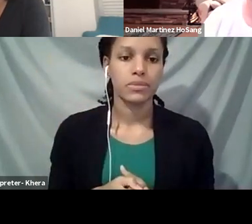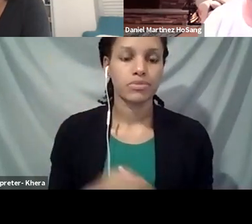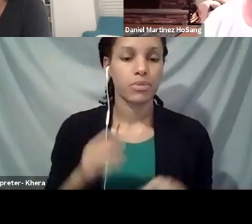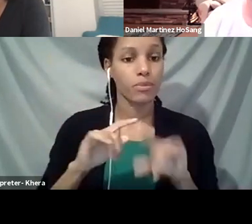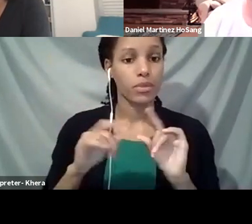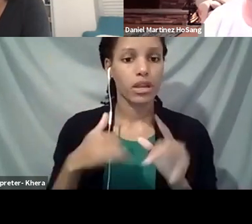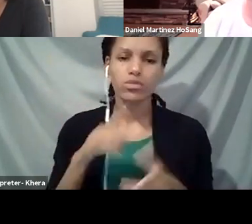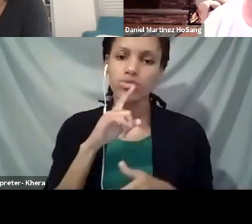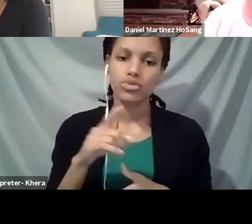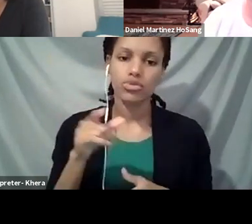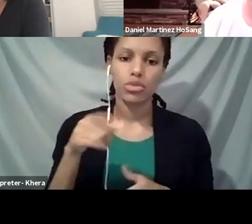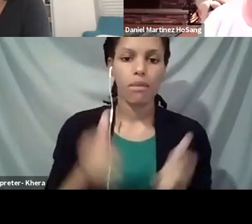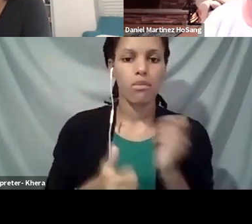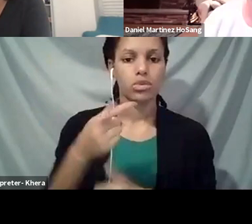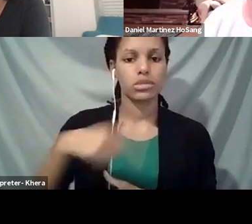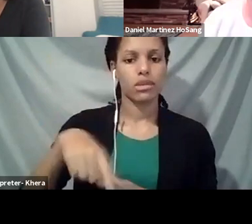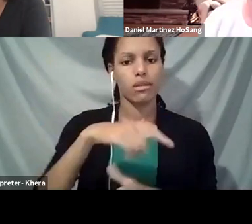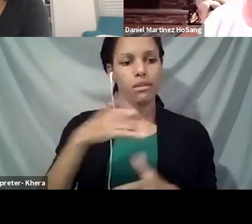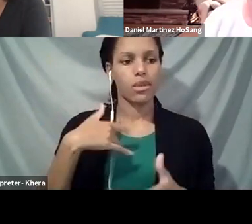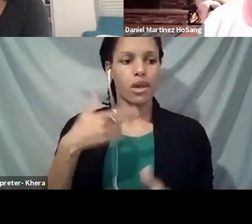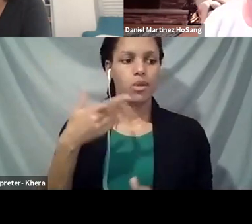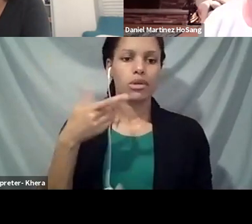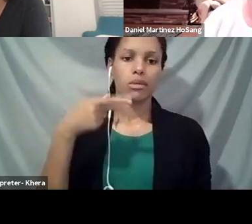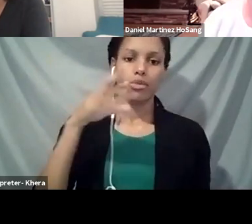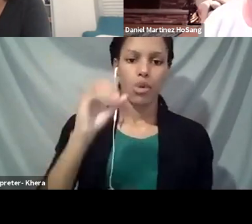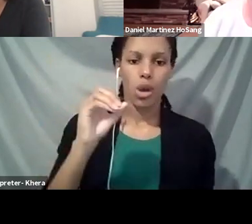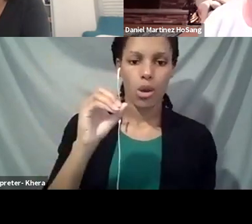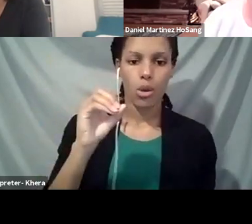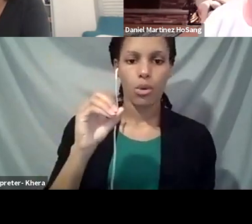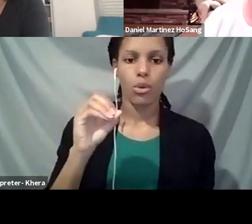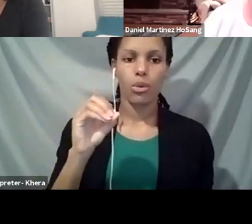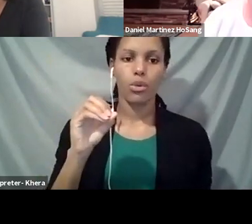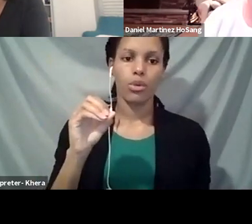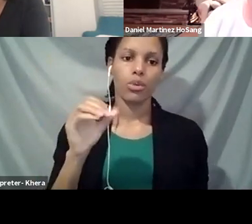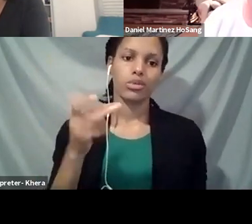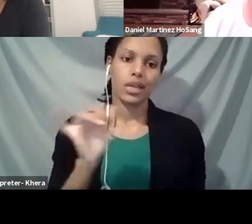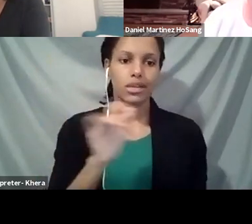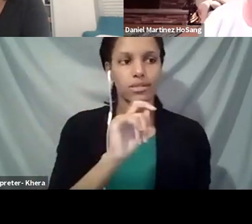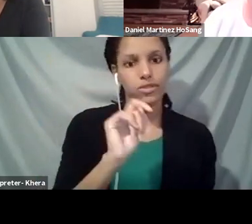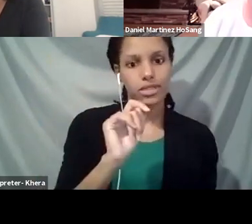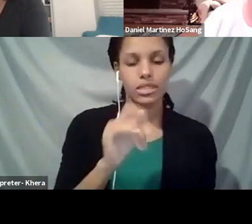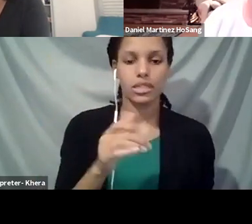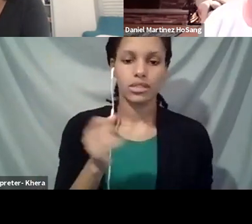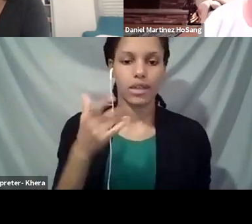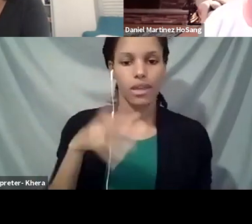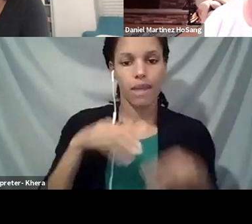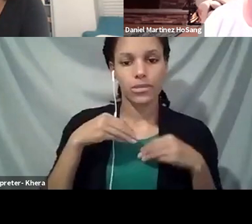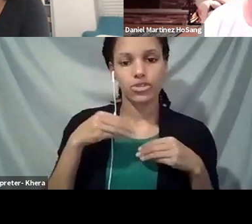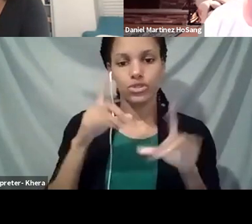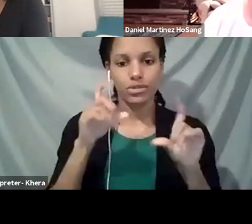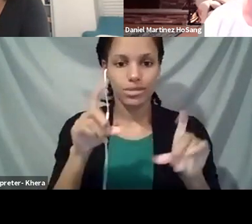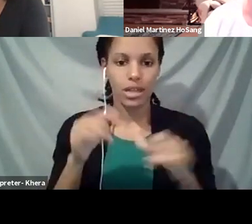and it was true that the majority of the pro-SHSAT, that's the admissions test, activists that I interviewed